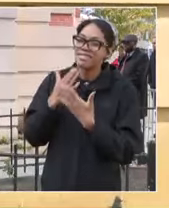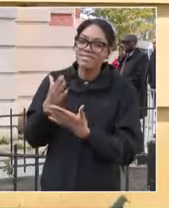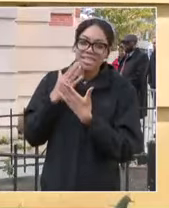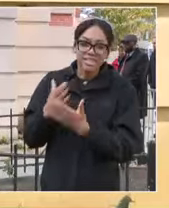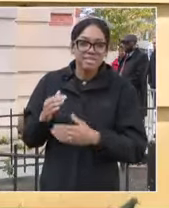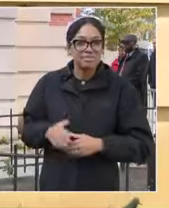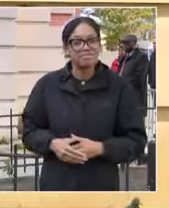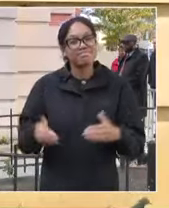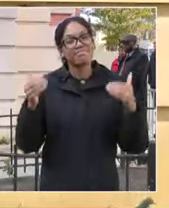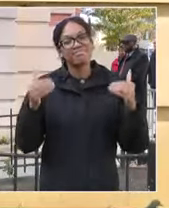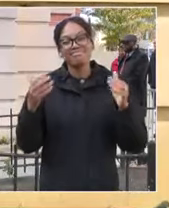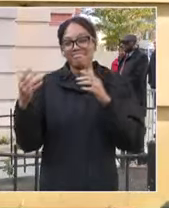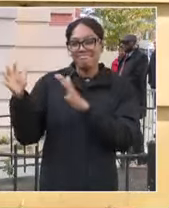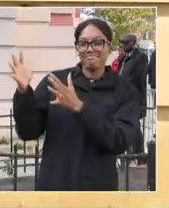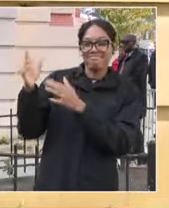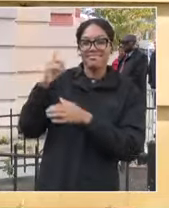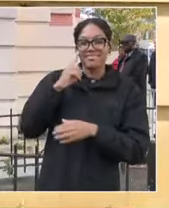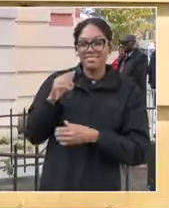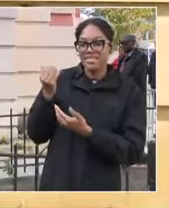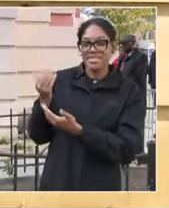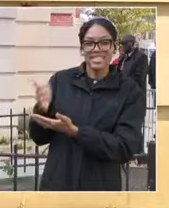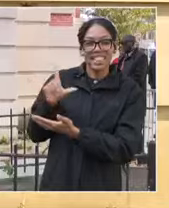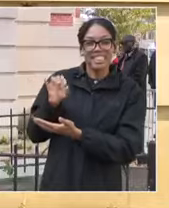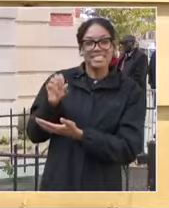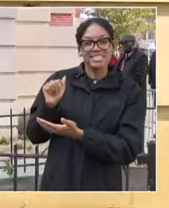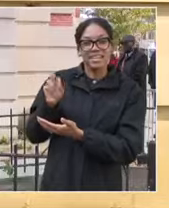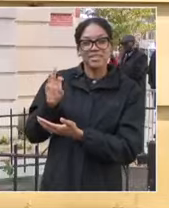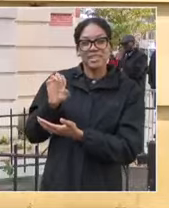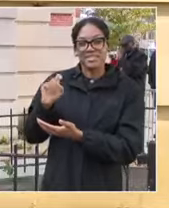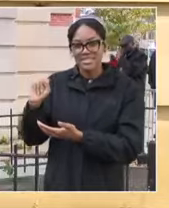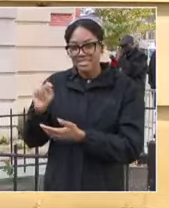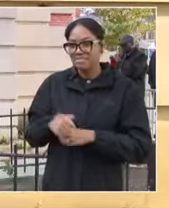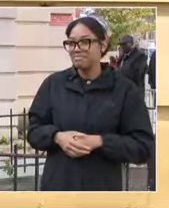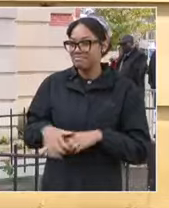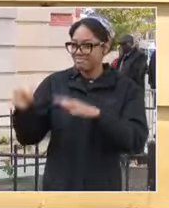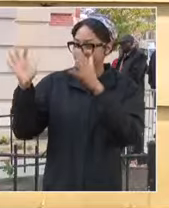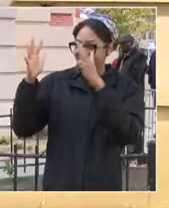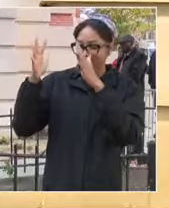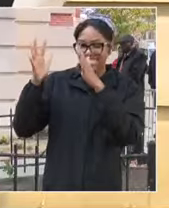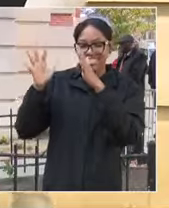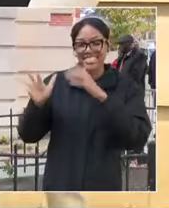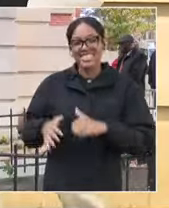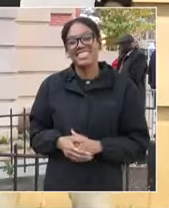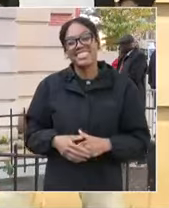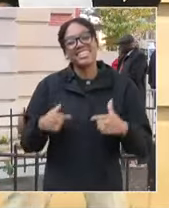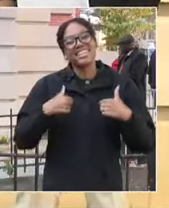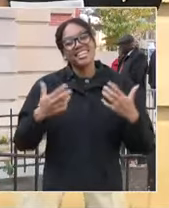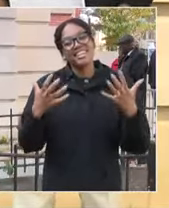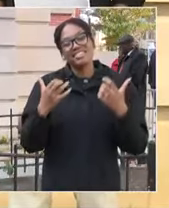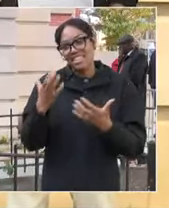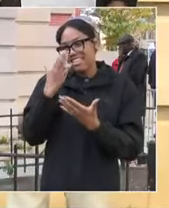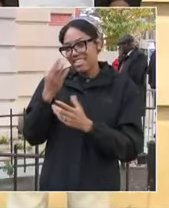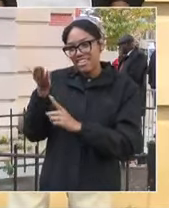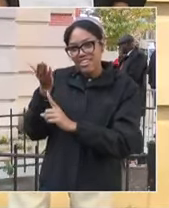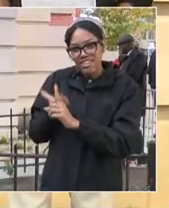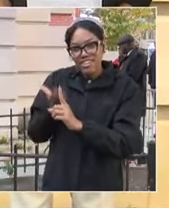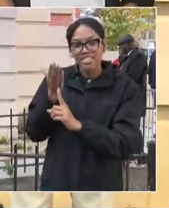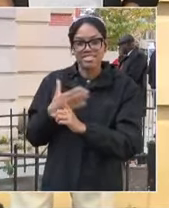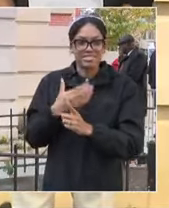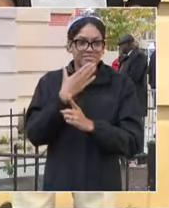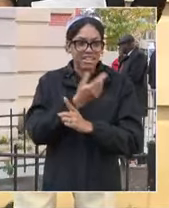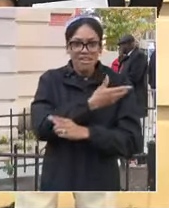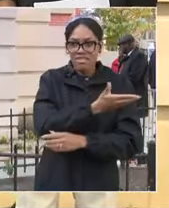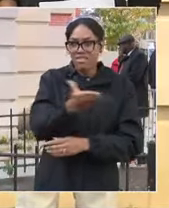Well, let's give Ms. West a big round of applause. And I want to thank her and all of you